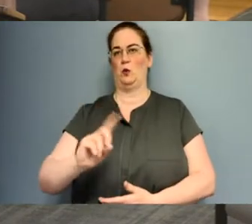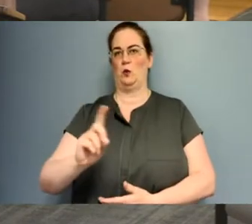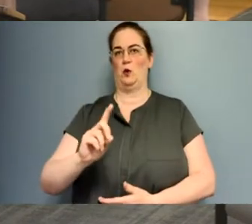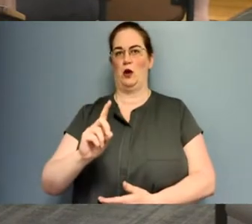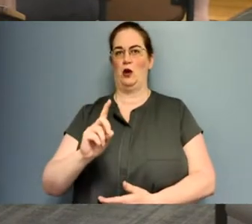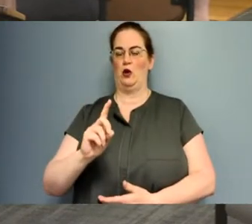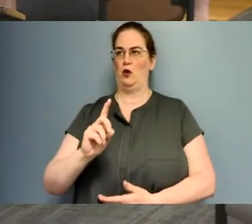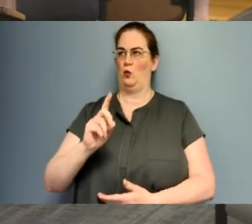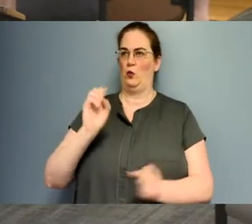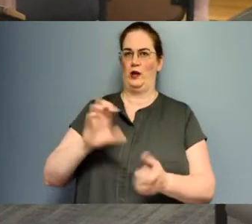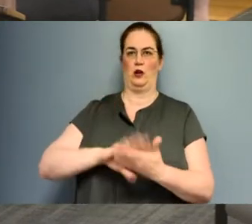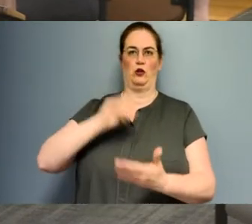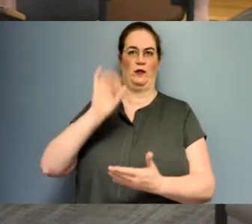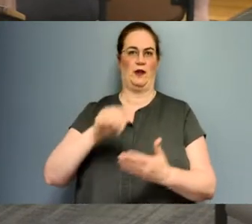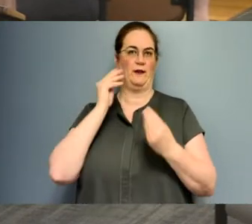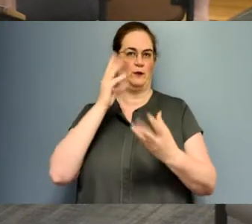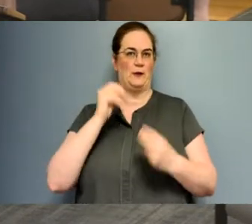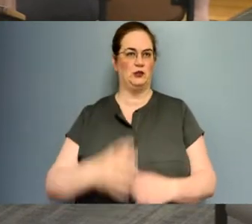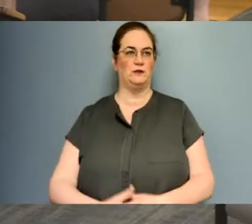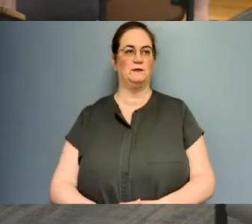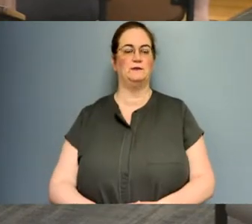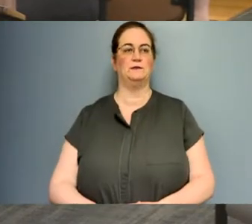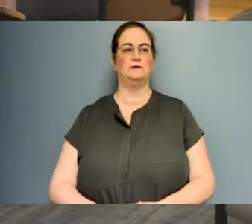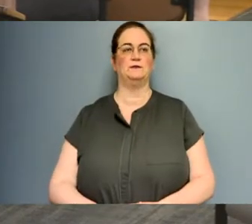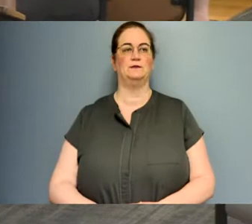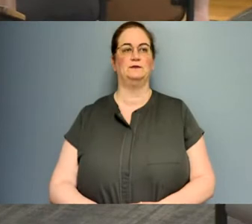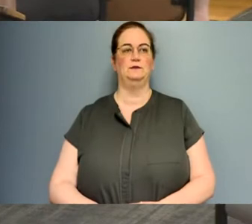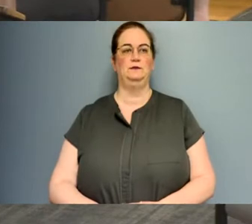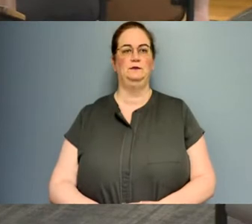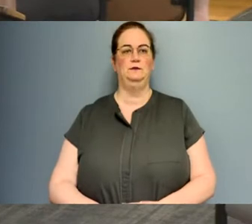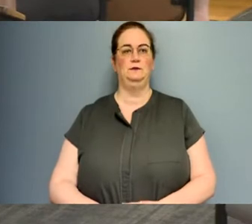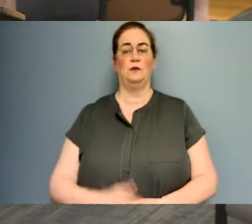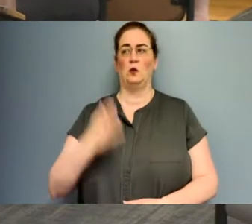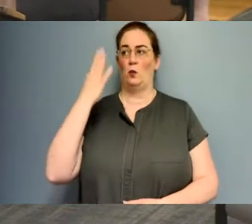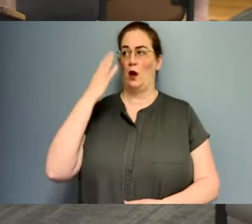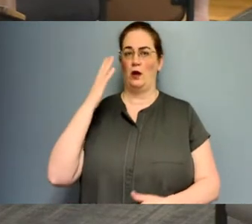that information. Why have we gone through so many